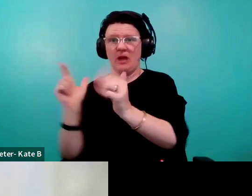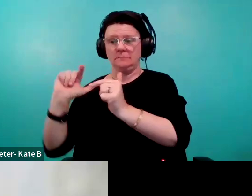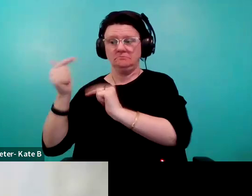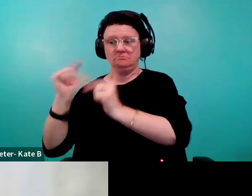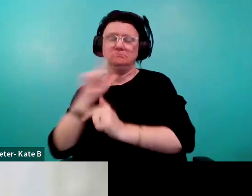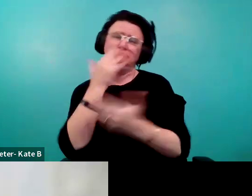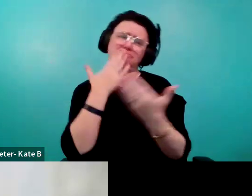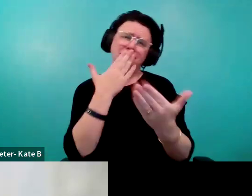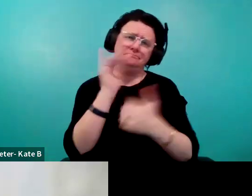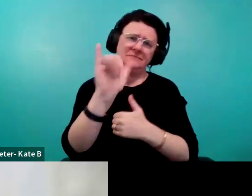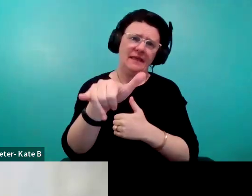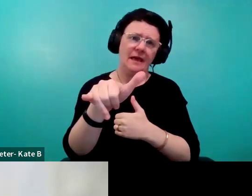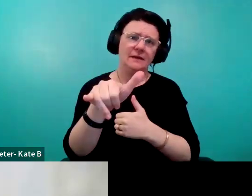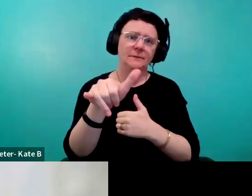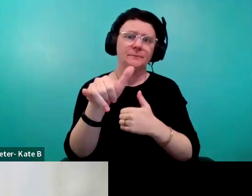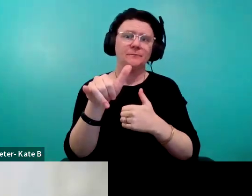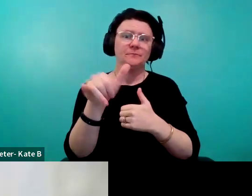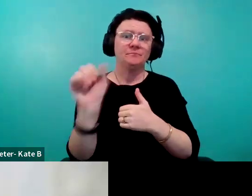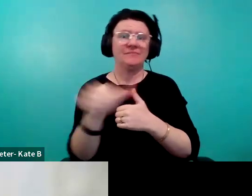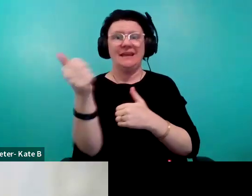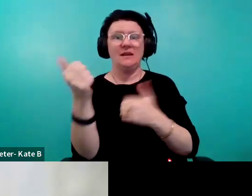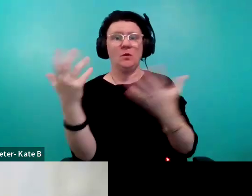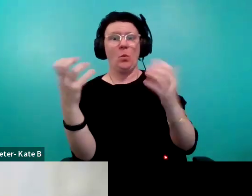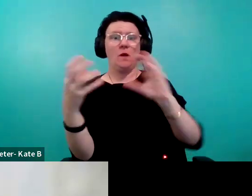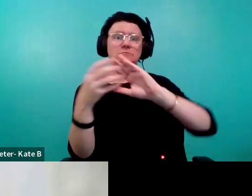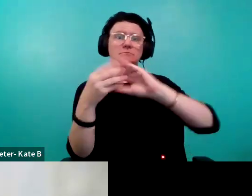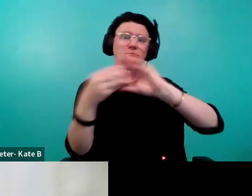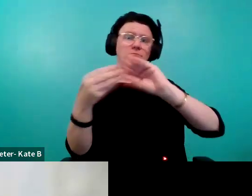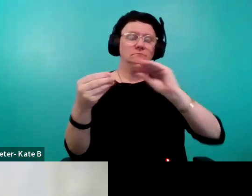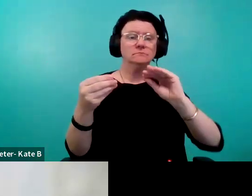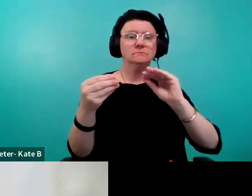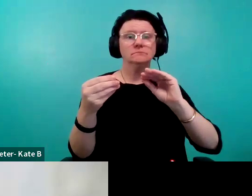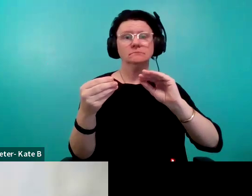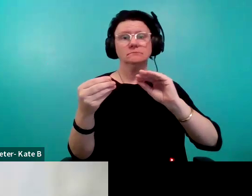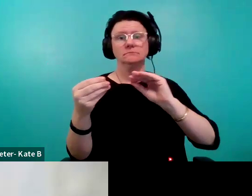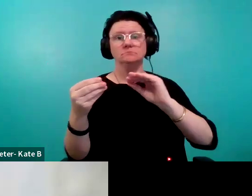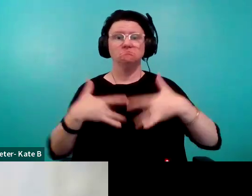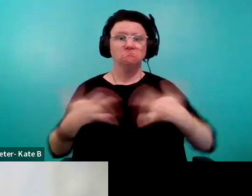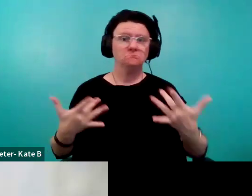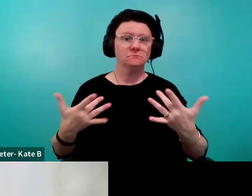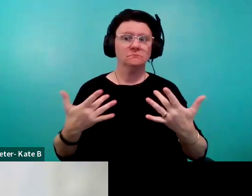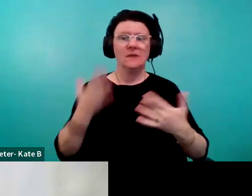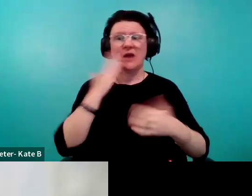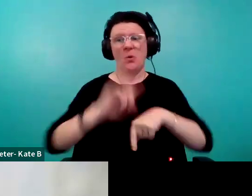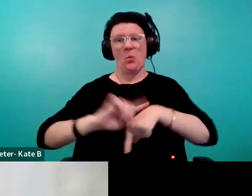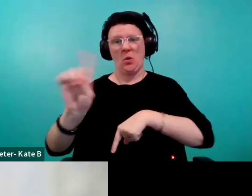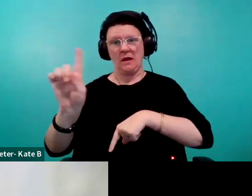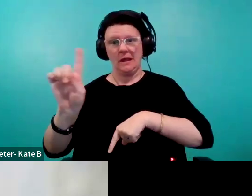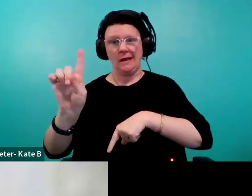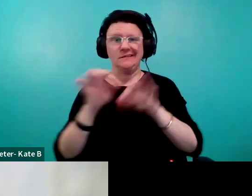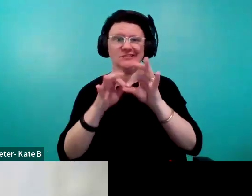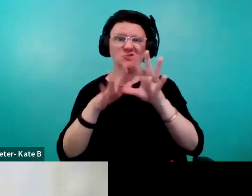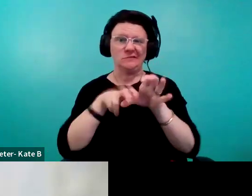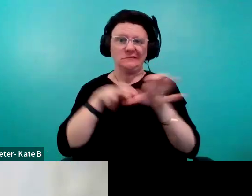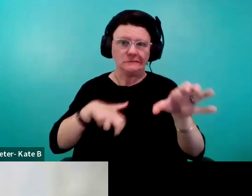we appreciate too, but anybody who would like to share what's going on. We're right at 1 o'clock, so we're going to lose our